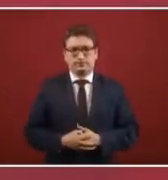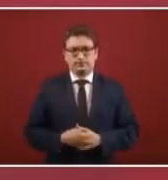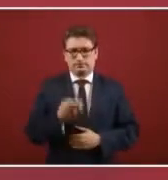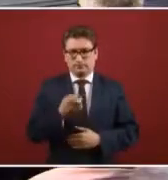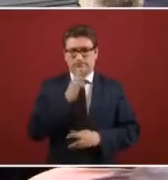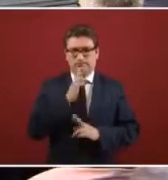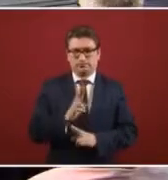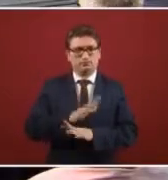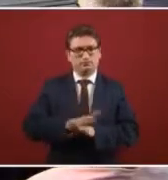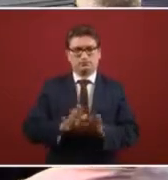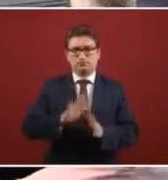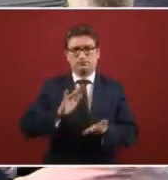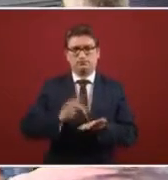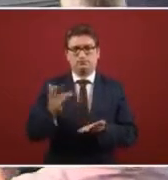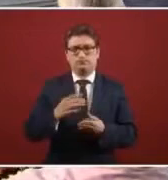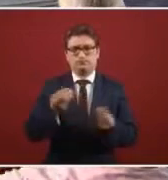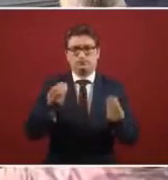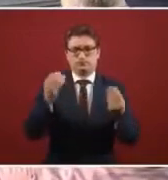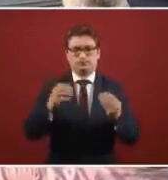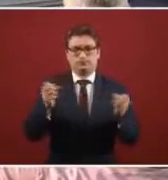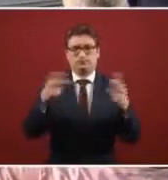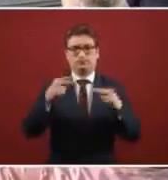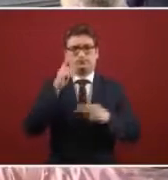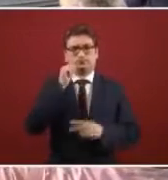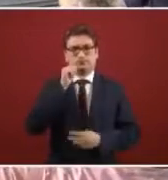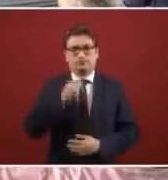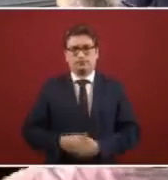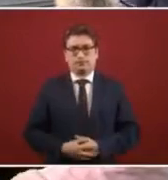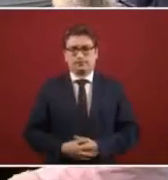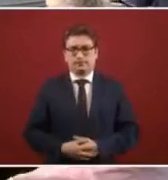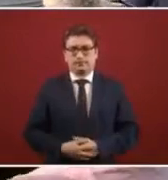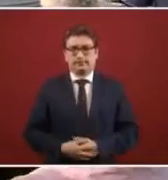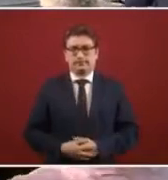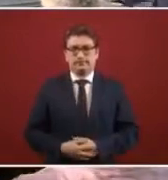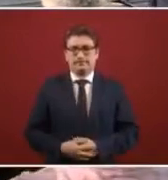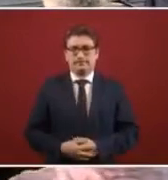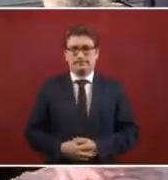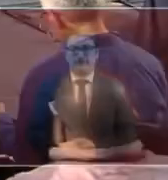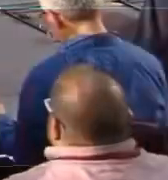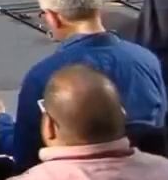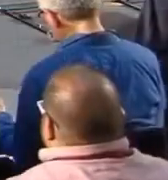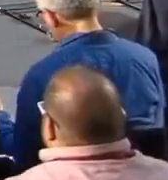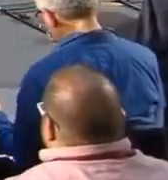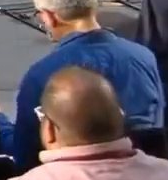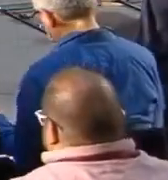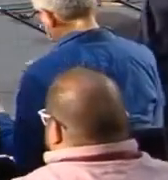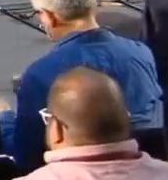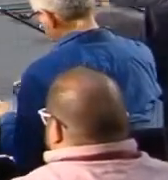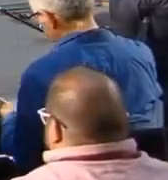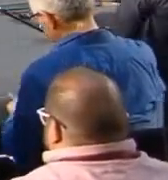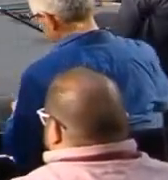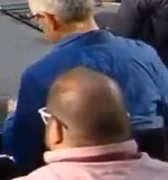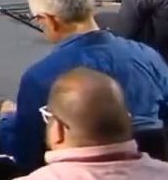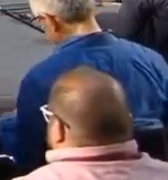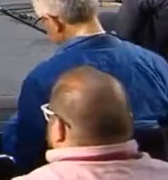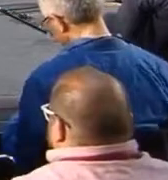respuesta. That is the Ahora sí, response. muchas Okay, gracias. Nos vemos thank you very mañana. much. We'll see each other tomorrow. Oh man,